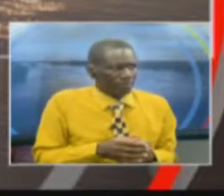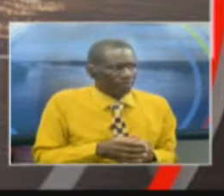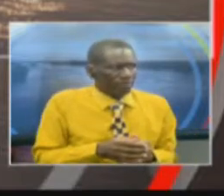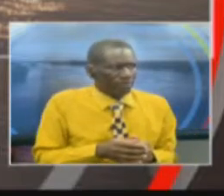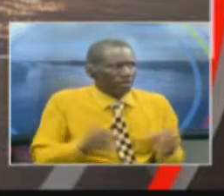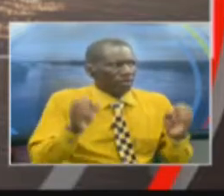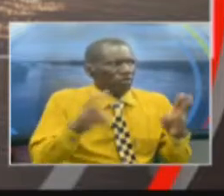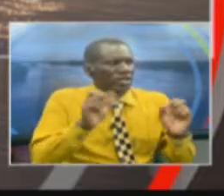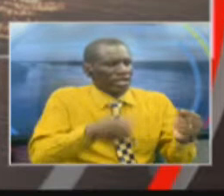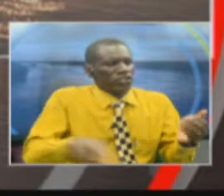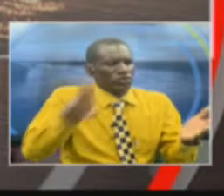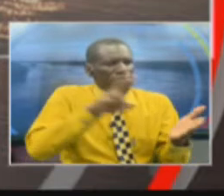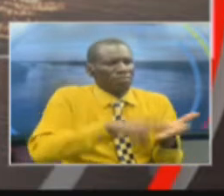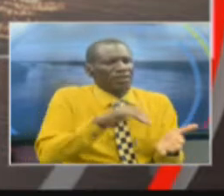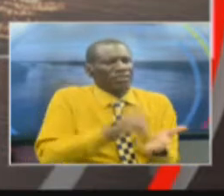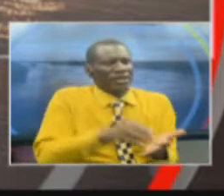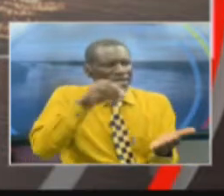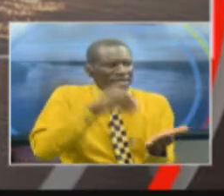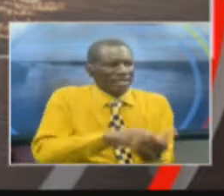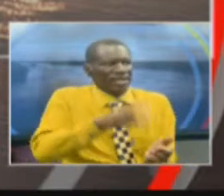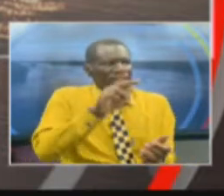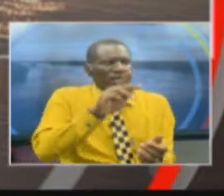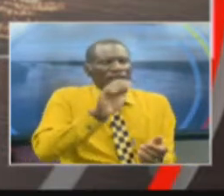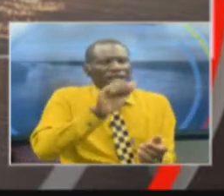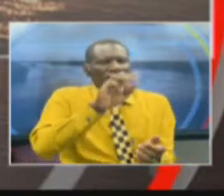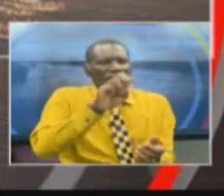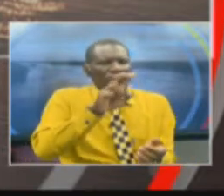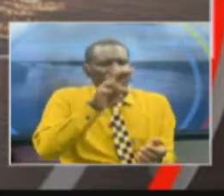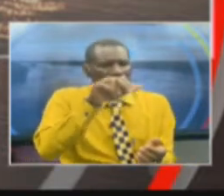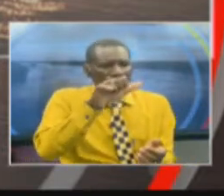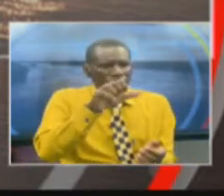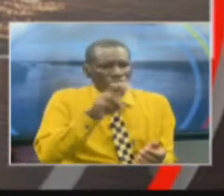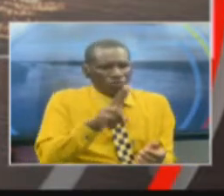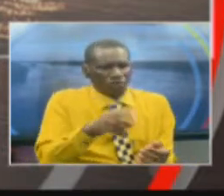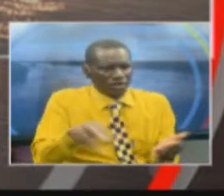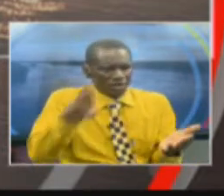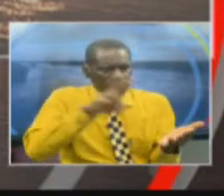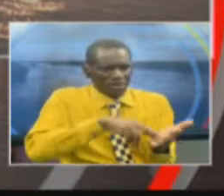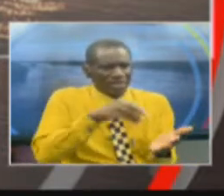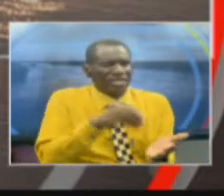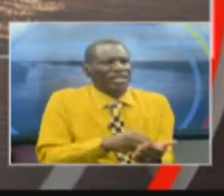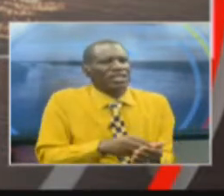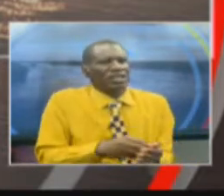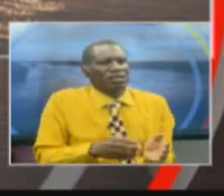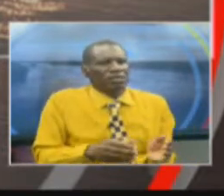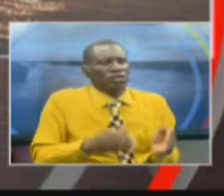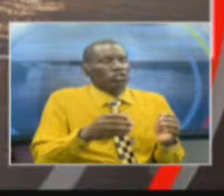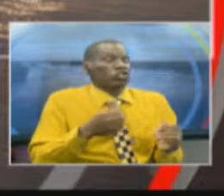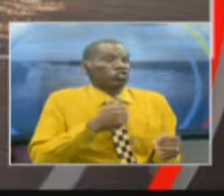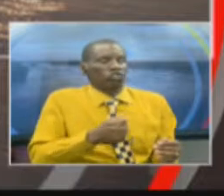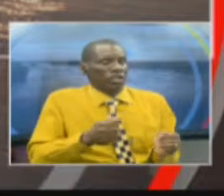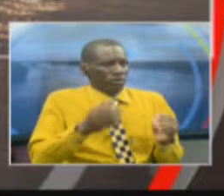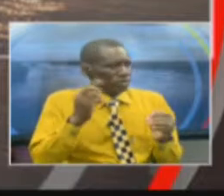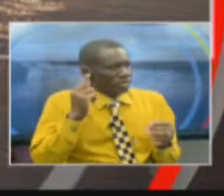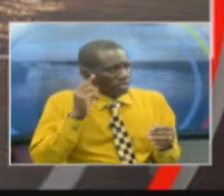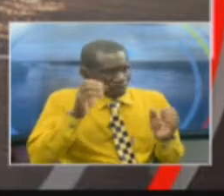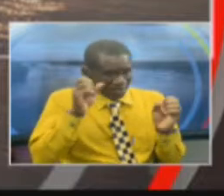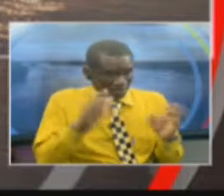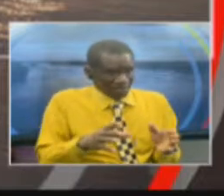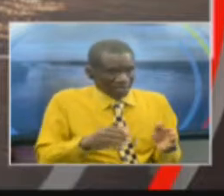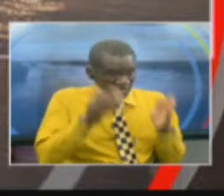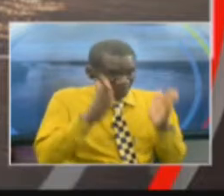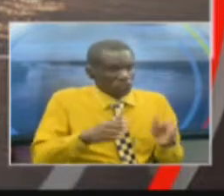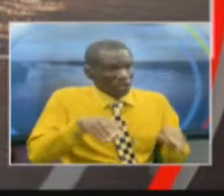Okay, could you repeat that again, Kamoyo? If you found a lady who